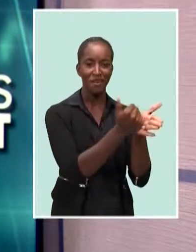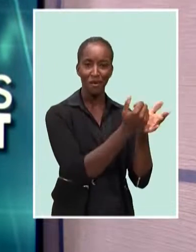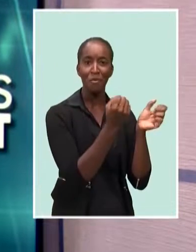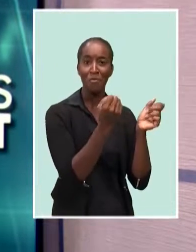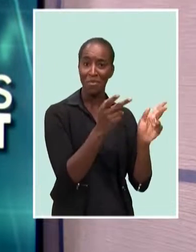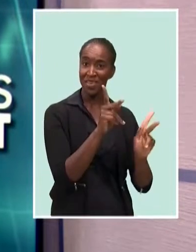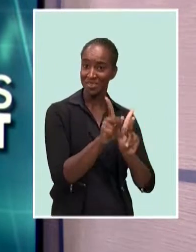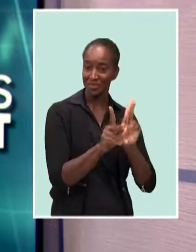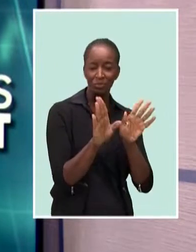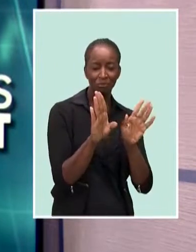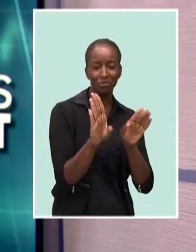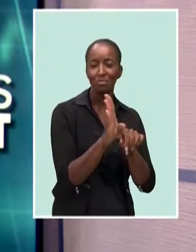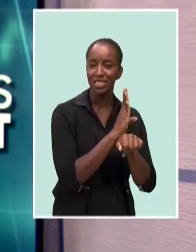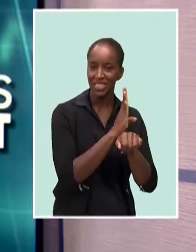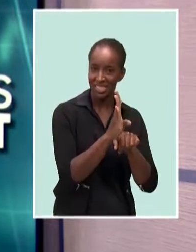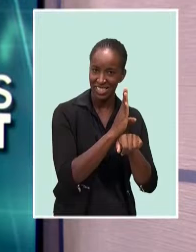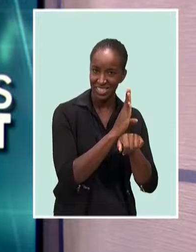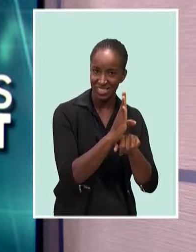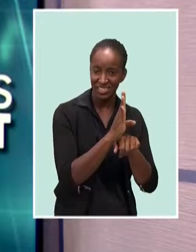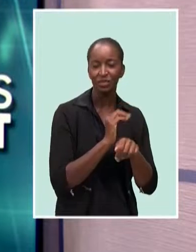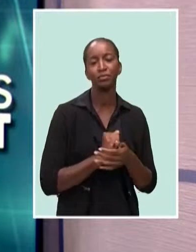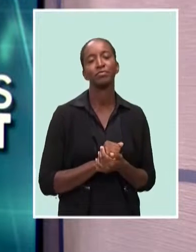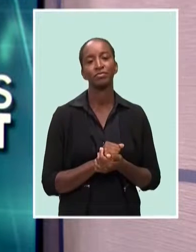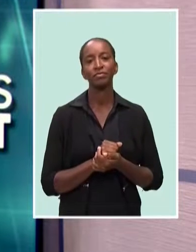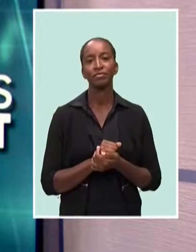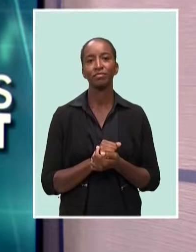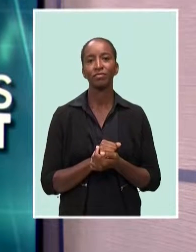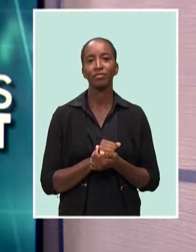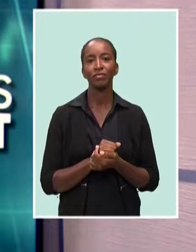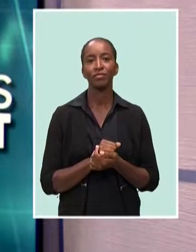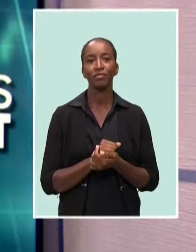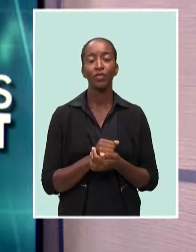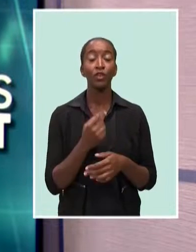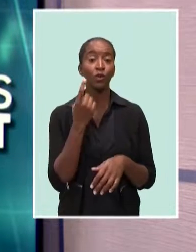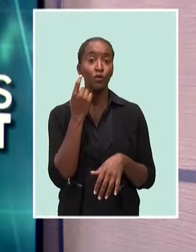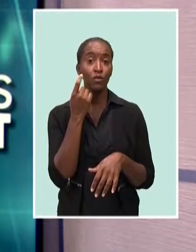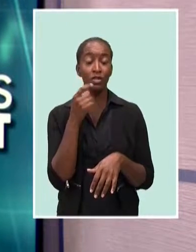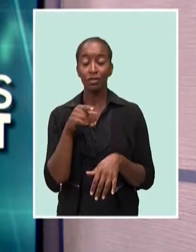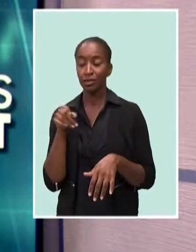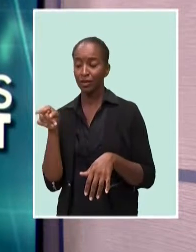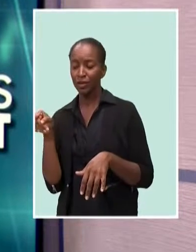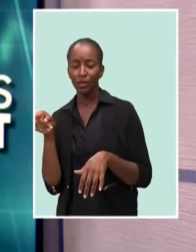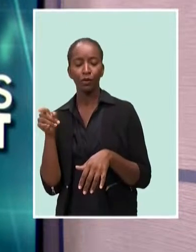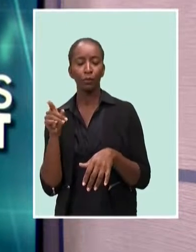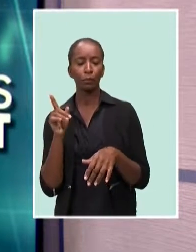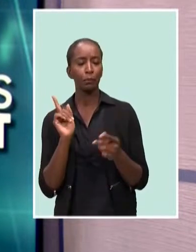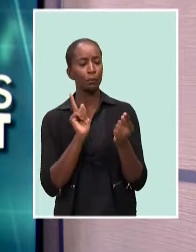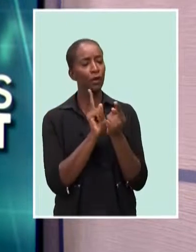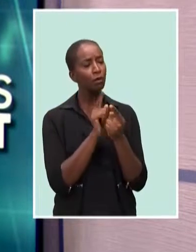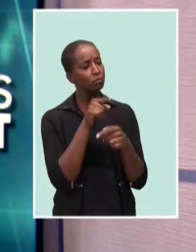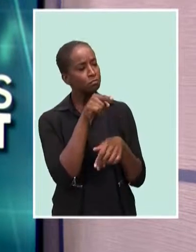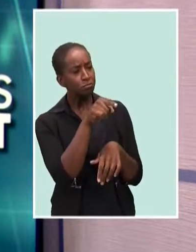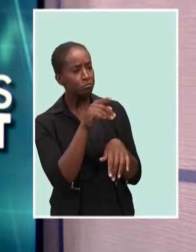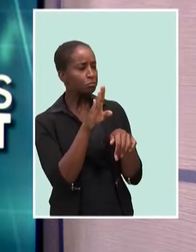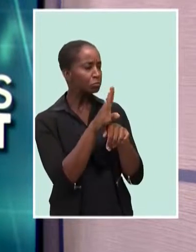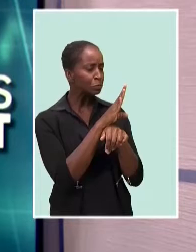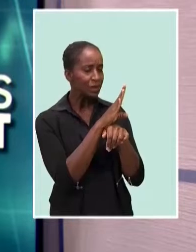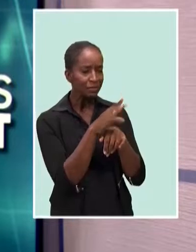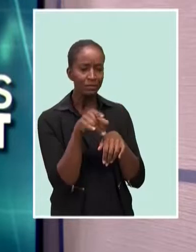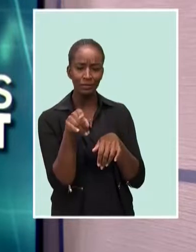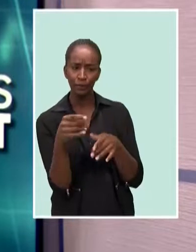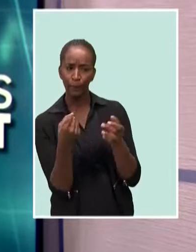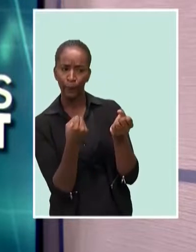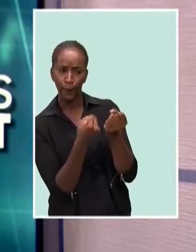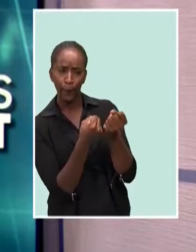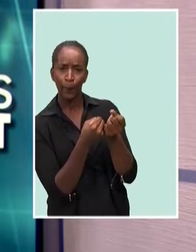as a get-to-know session in keeping with the bank's custom of meeting a beneficiary of that trust. Now, the beneficiary on this occasion was